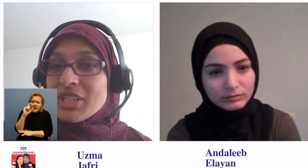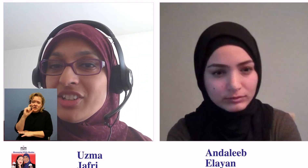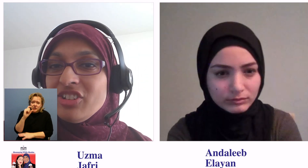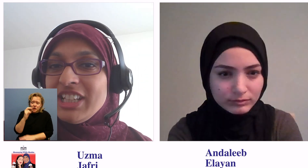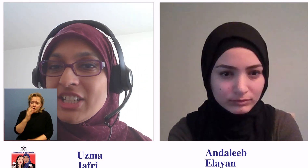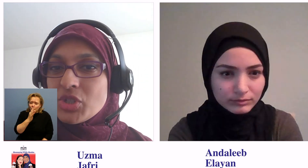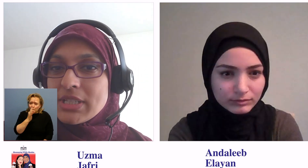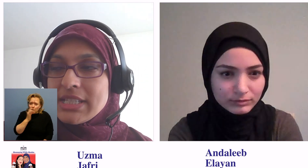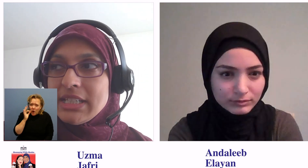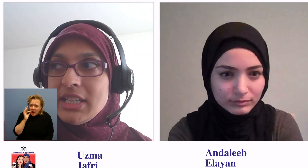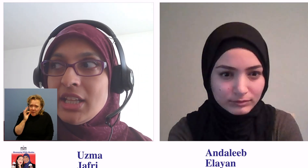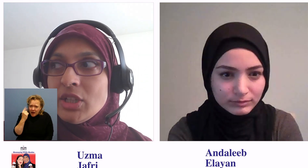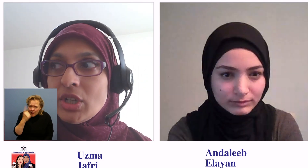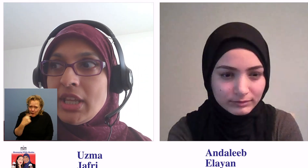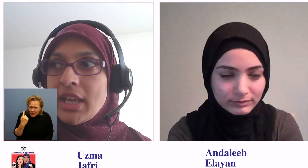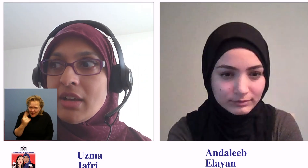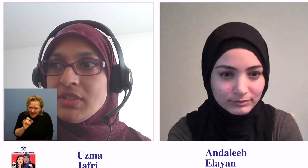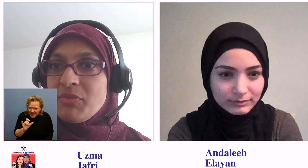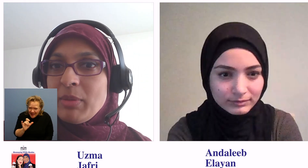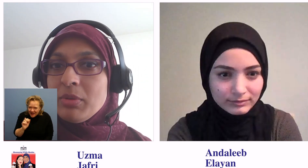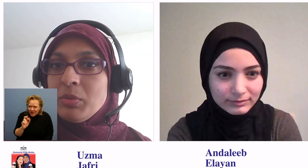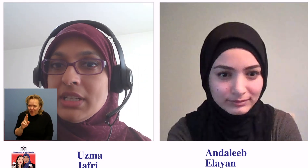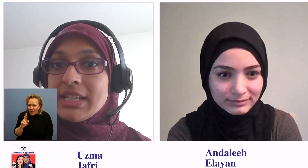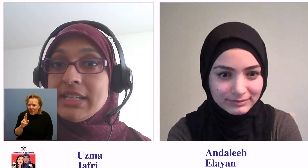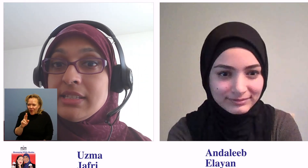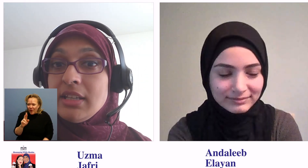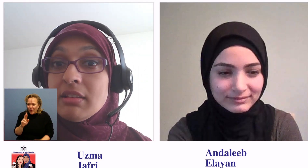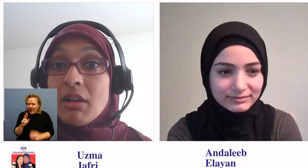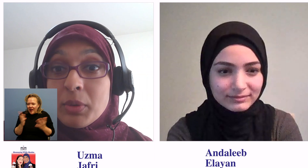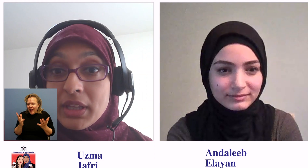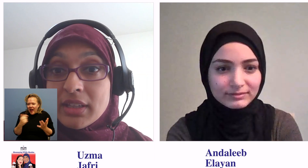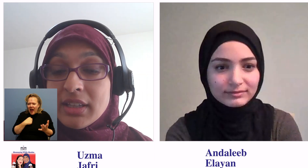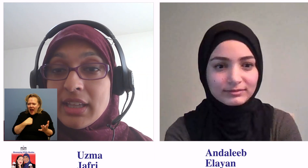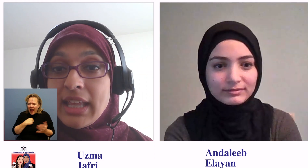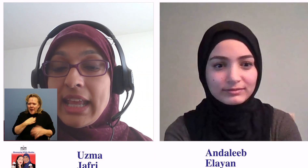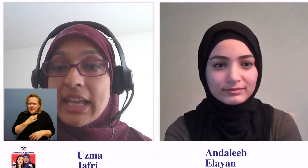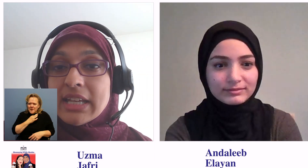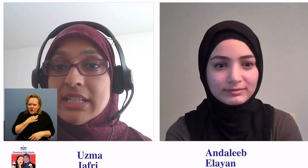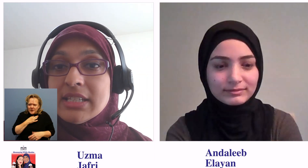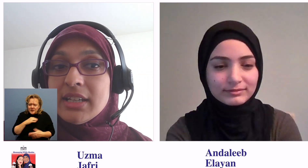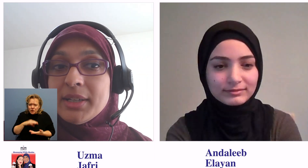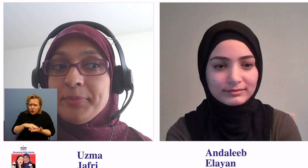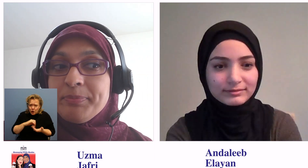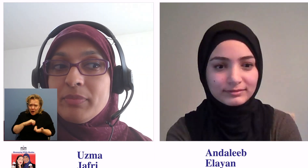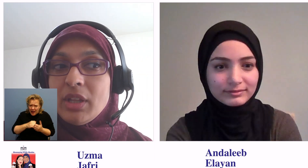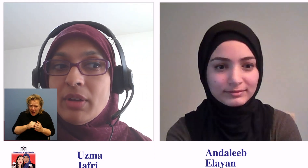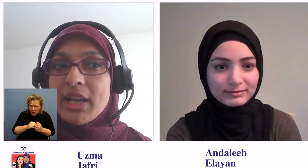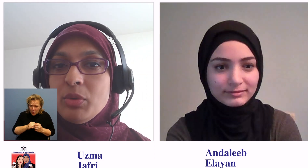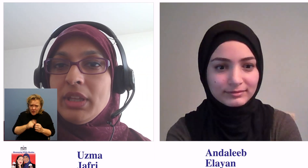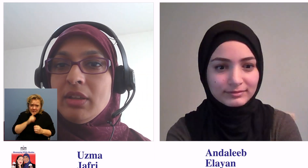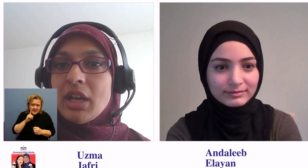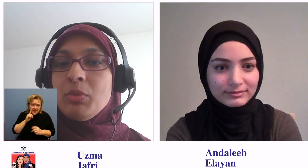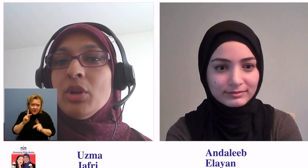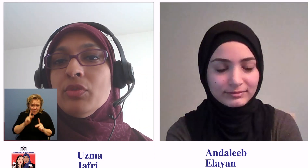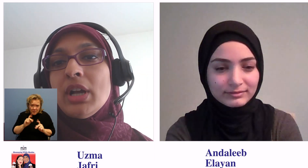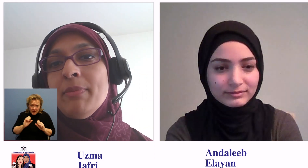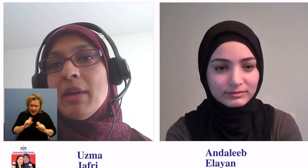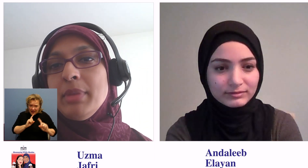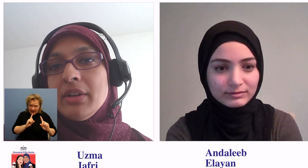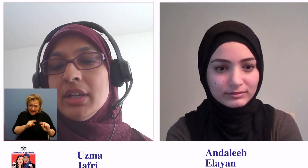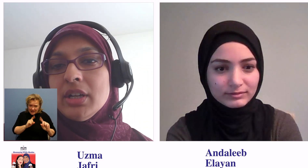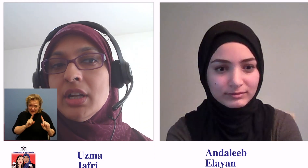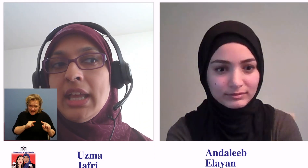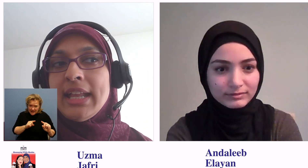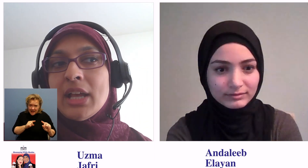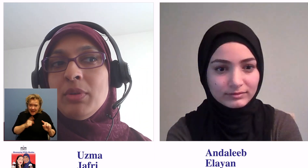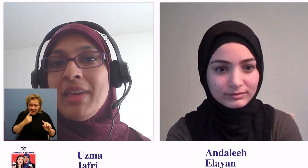I'm particularly interested in learning how deaf people would attend say Tarawih. And you know, how do we, how do we overcome